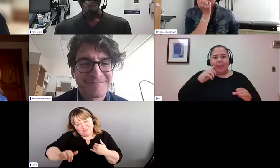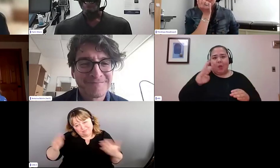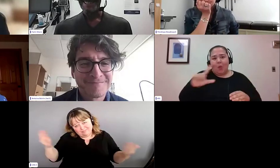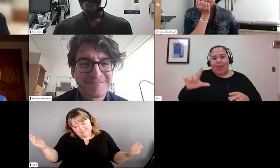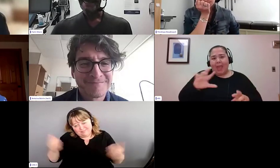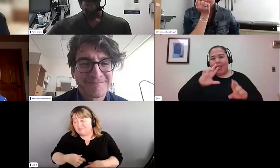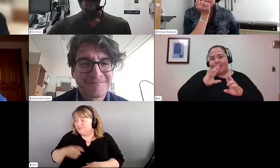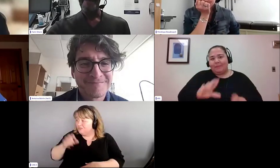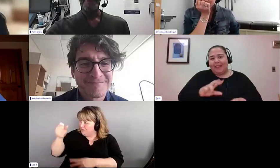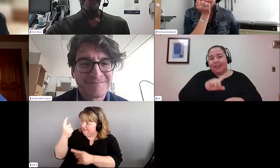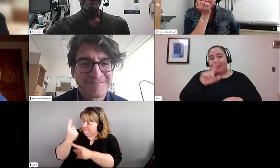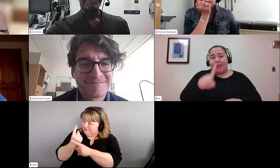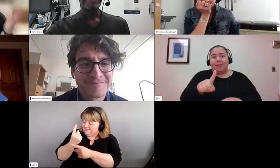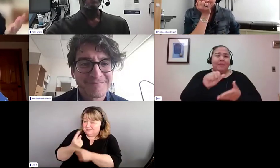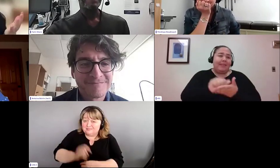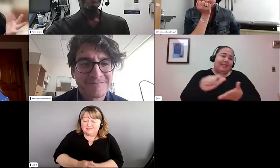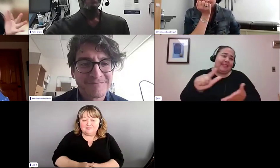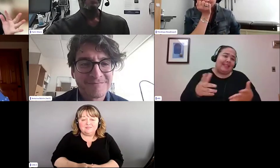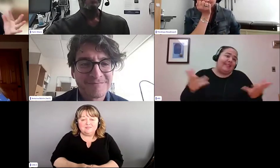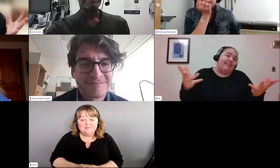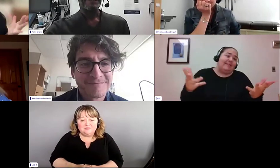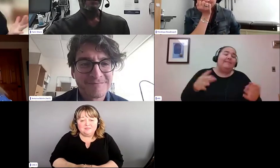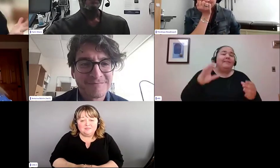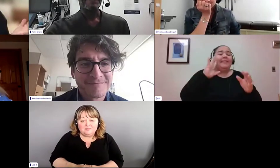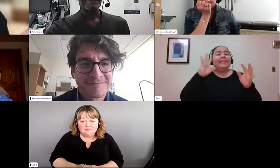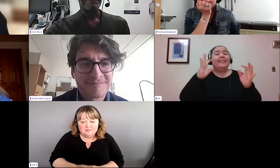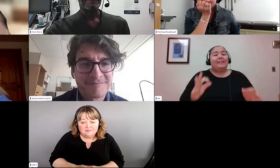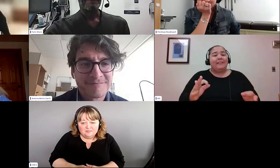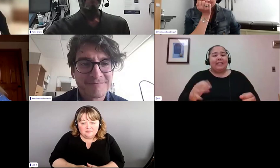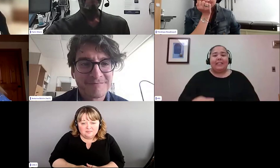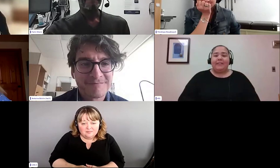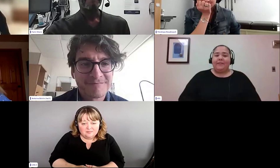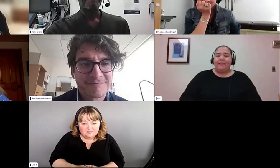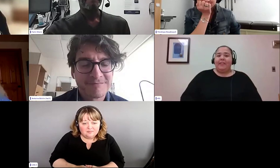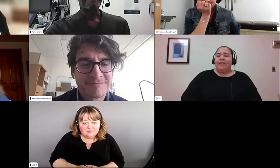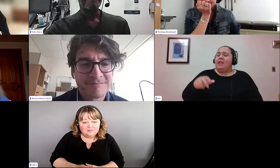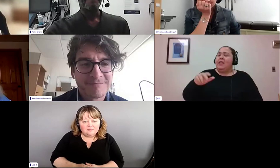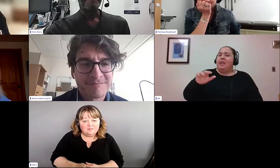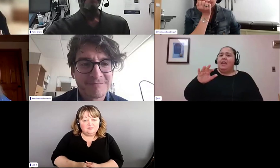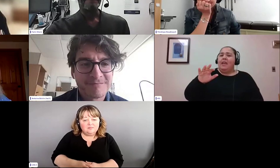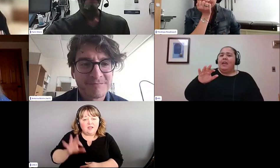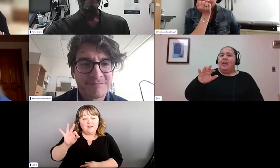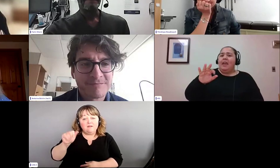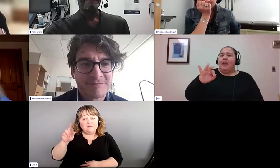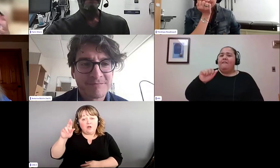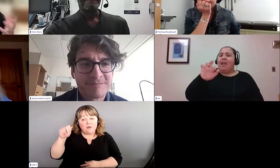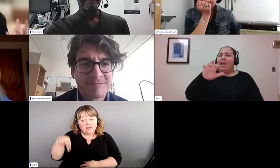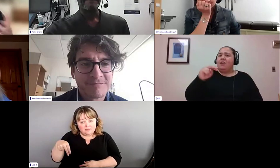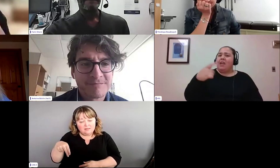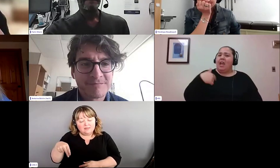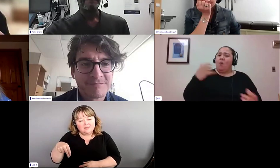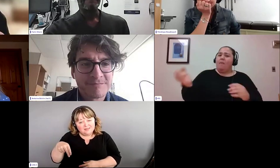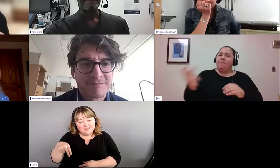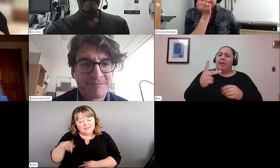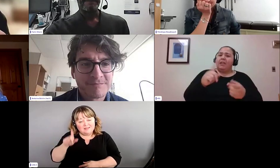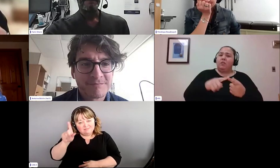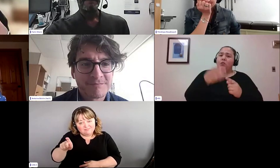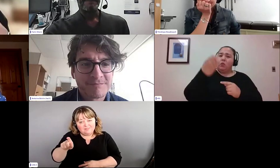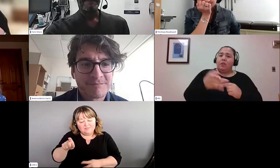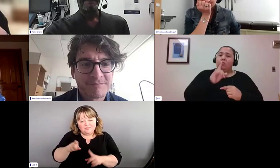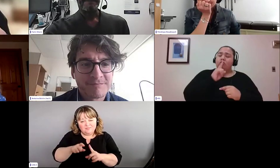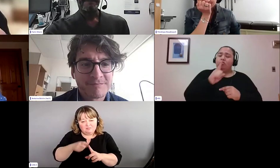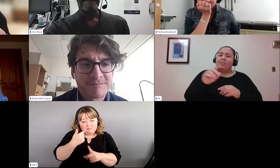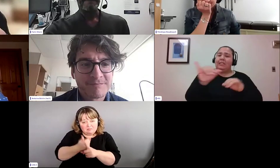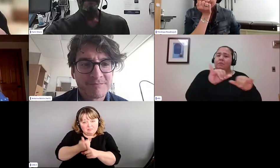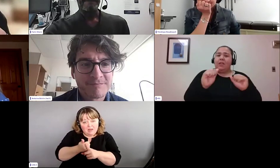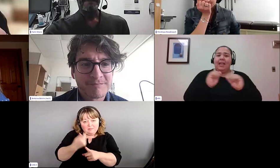to the question, but that's it, yes. Definitely. Farron, I'd like to come back to you because I imagine that there are similarities also with